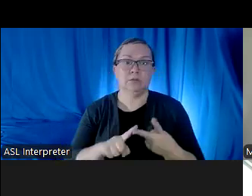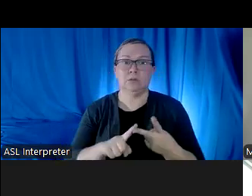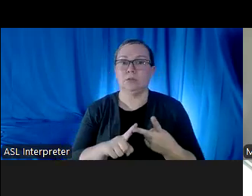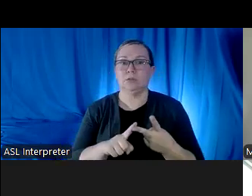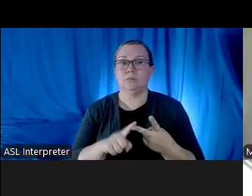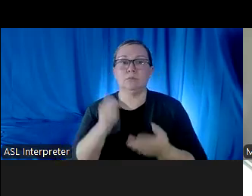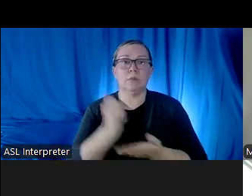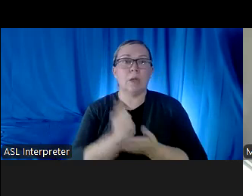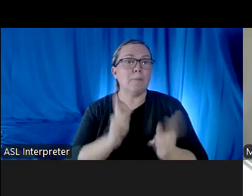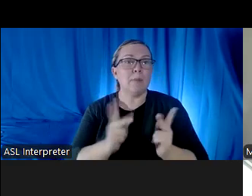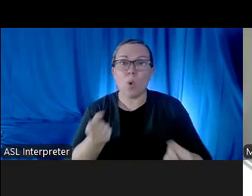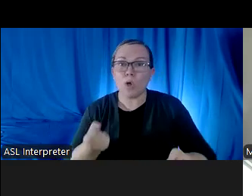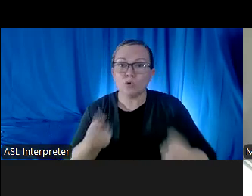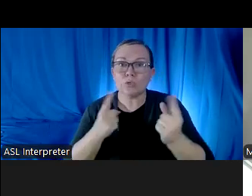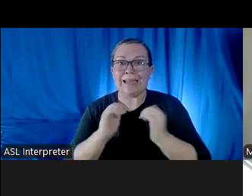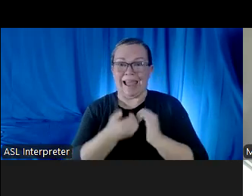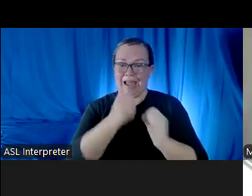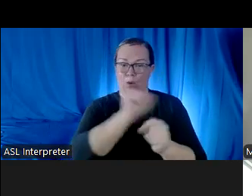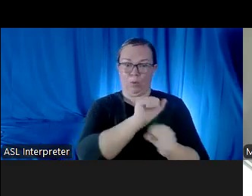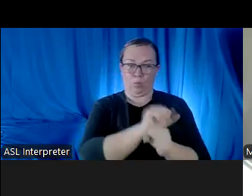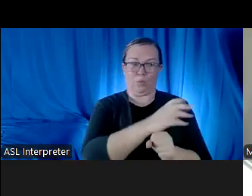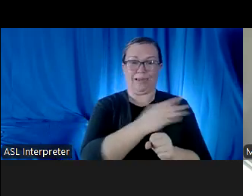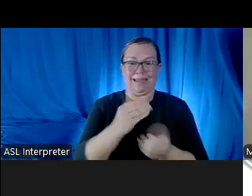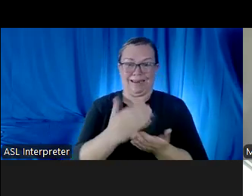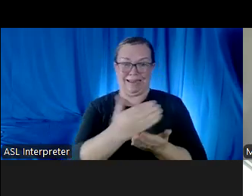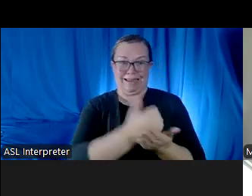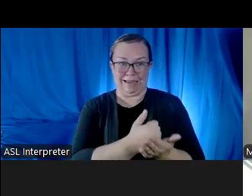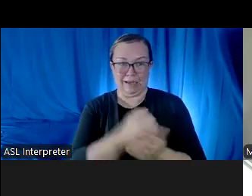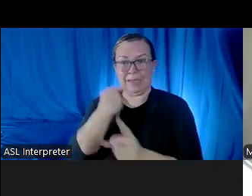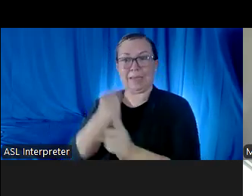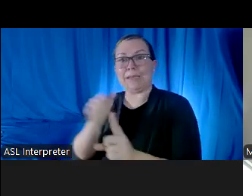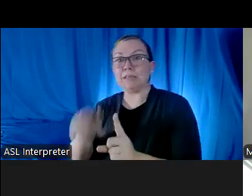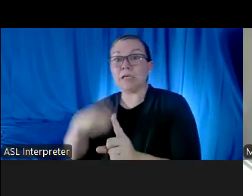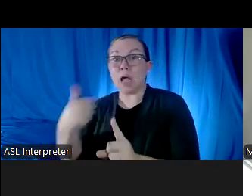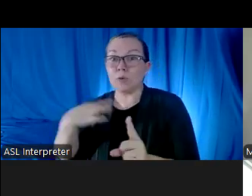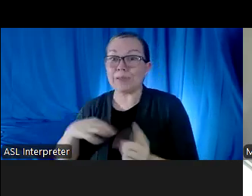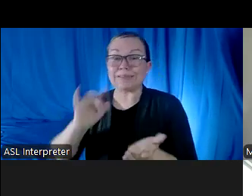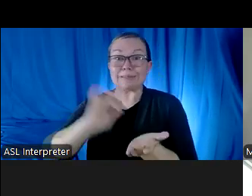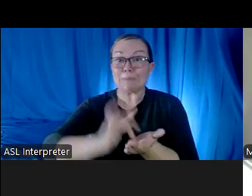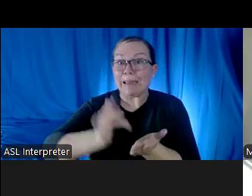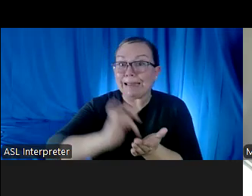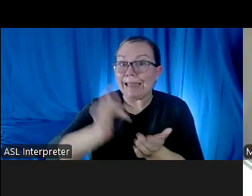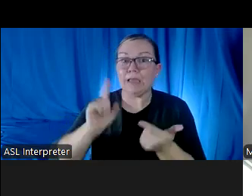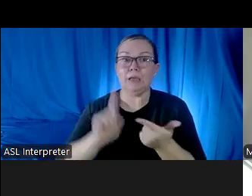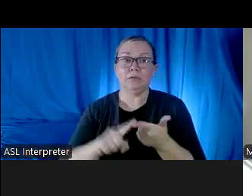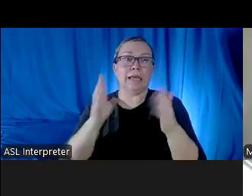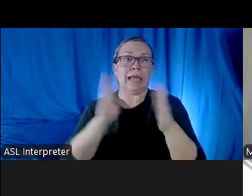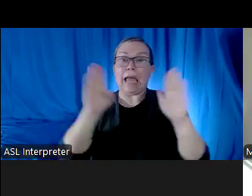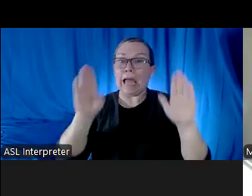folks understand how their employment and their employment income impacts other benefits such as Medicaid, HUD